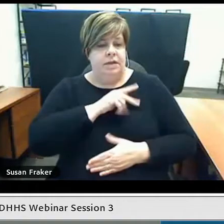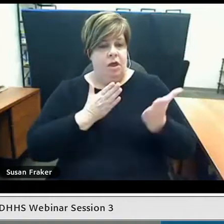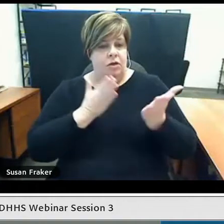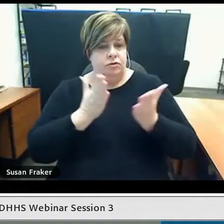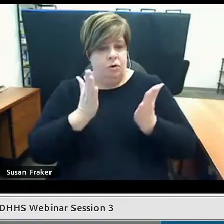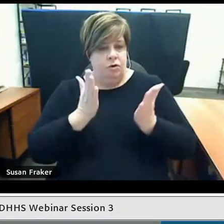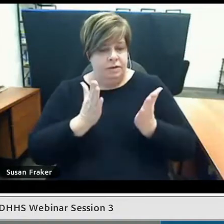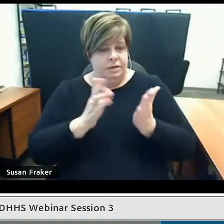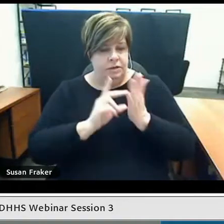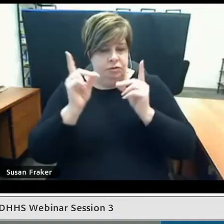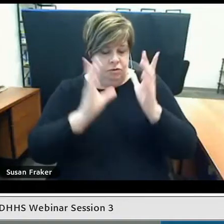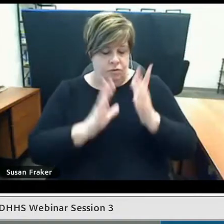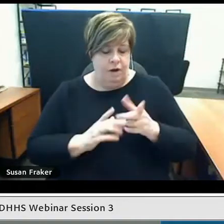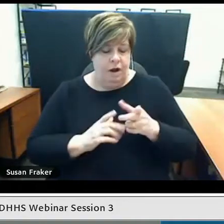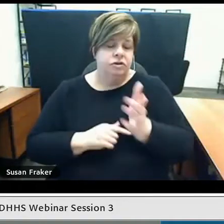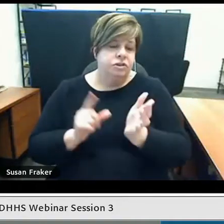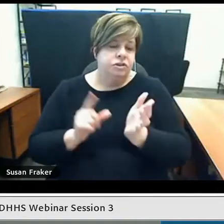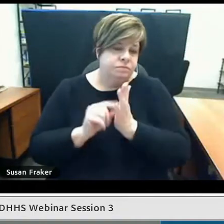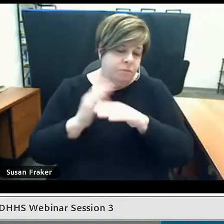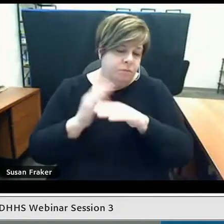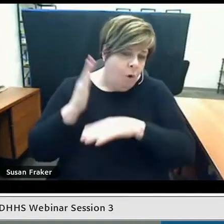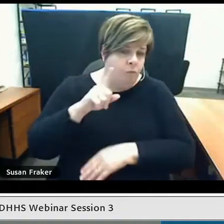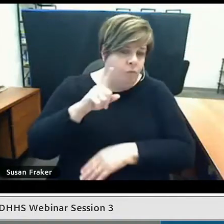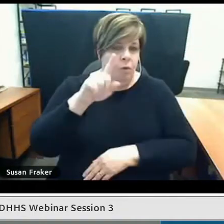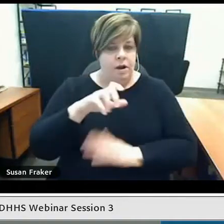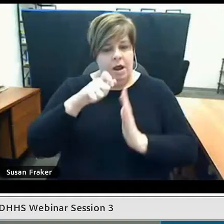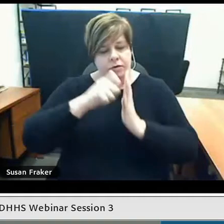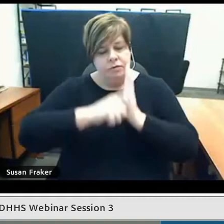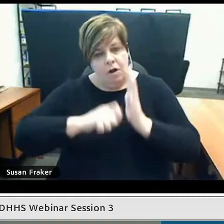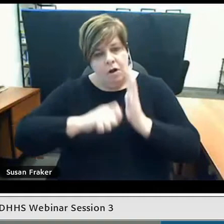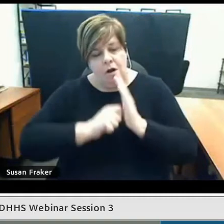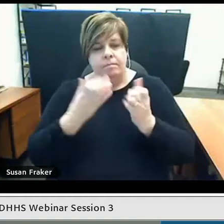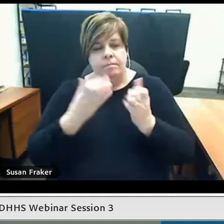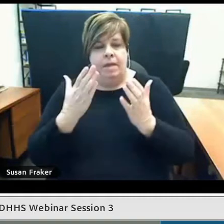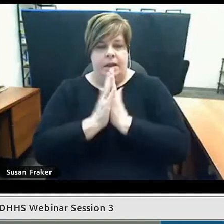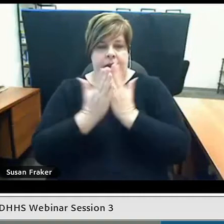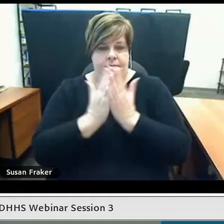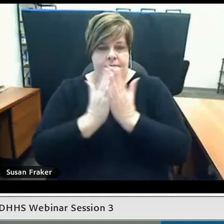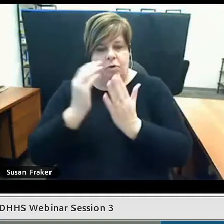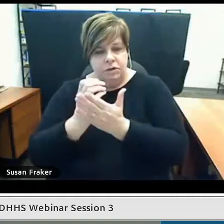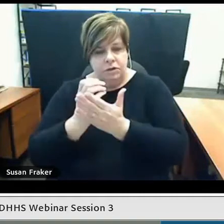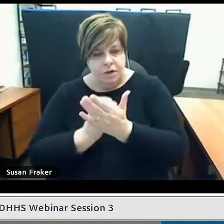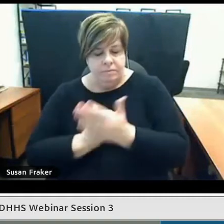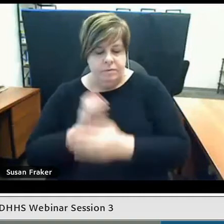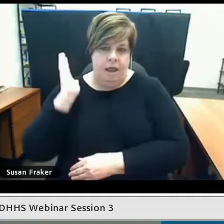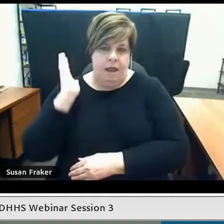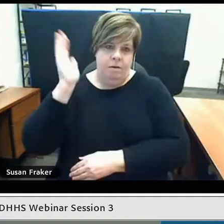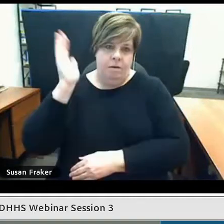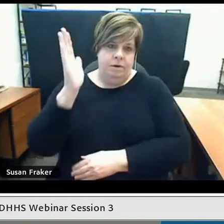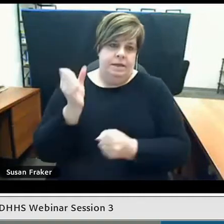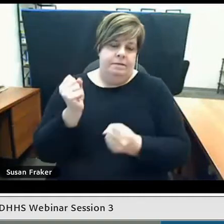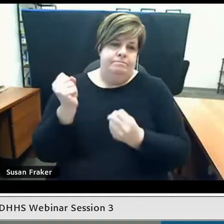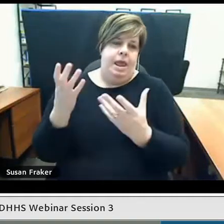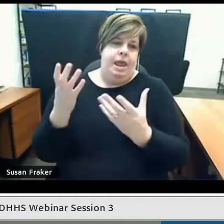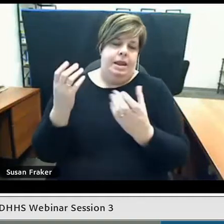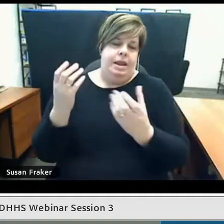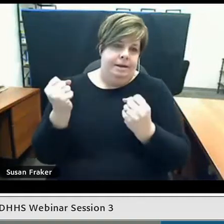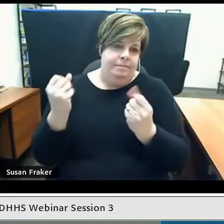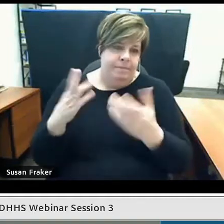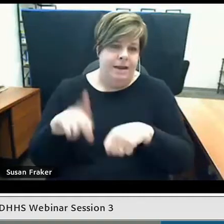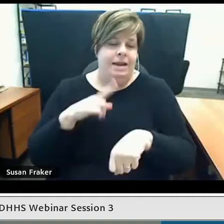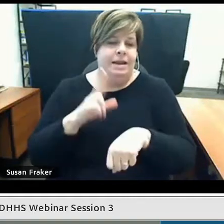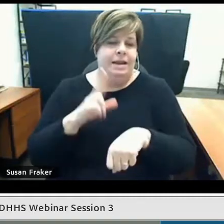published over 100 articles, several books, chapters, and presented at many national